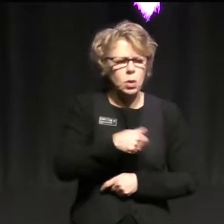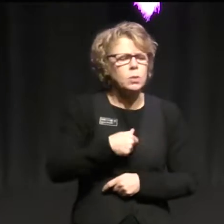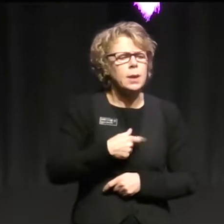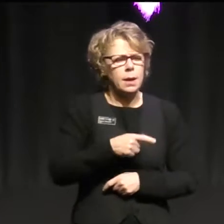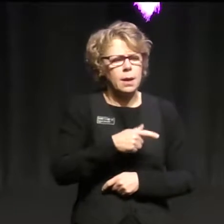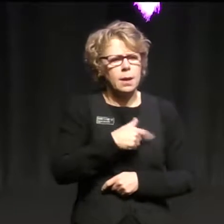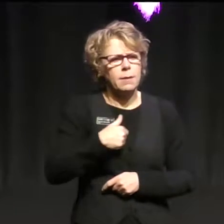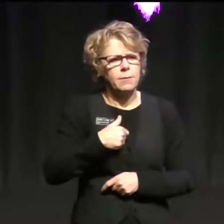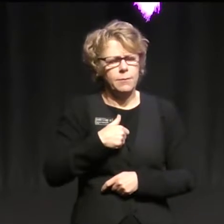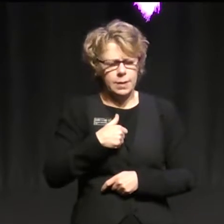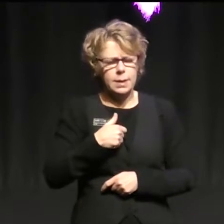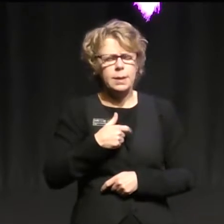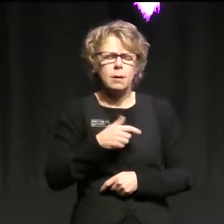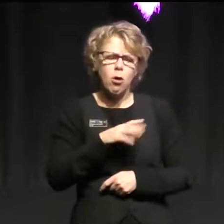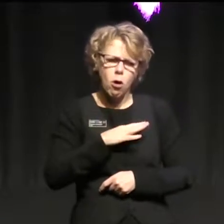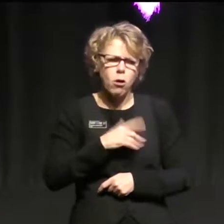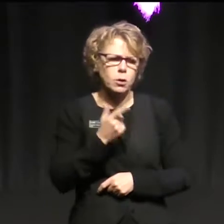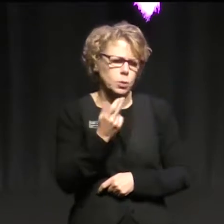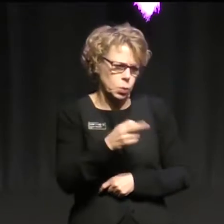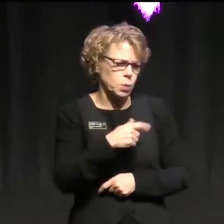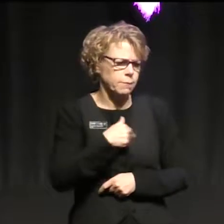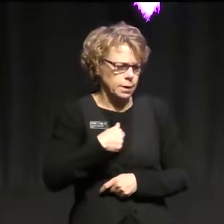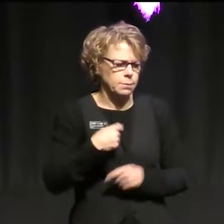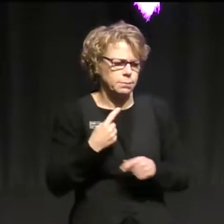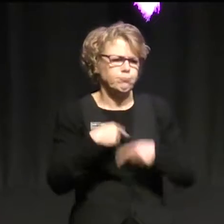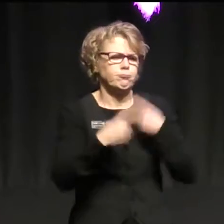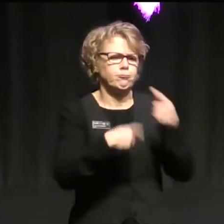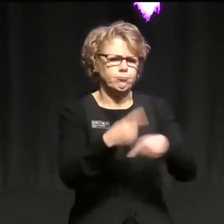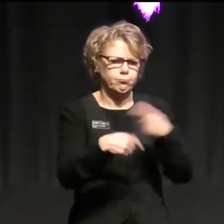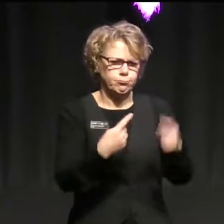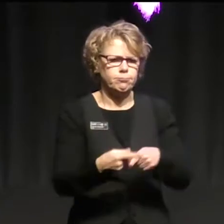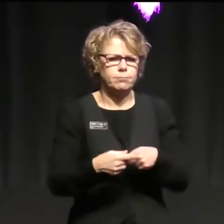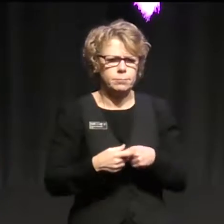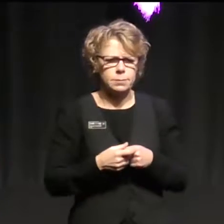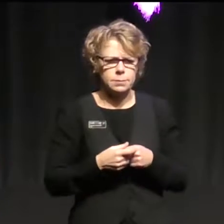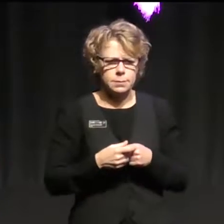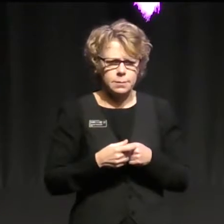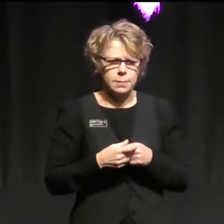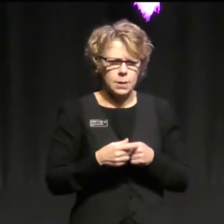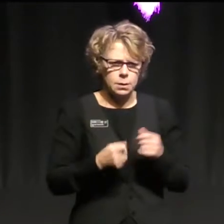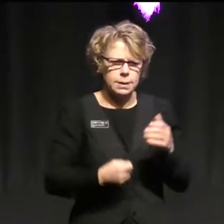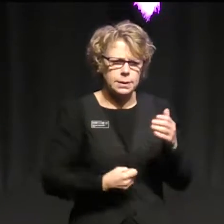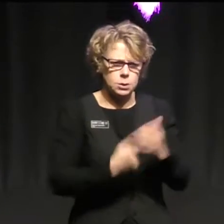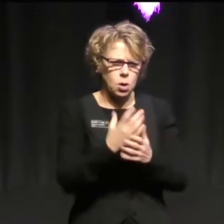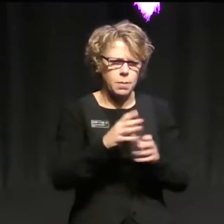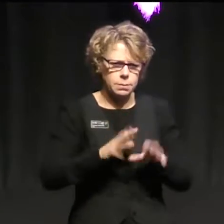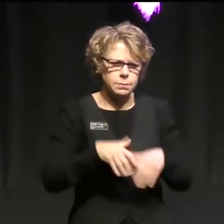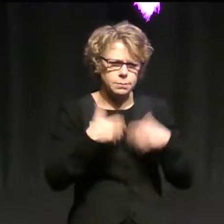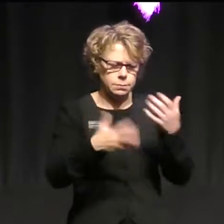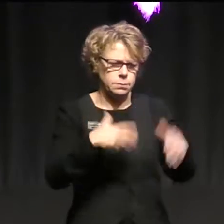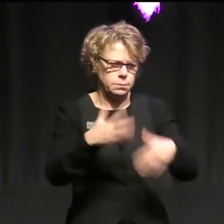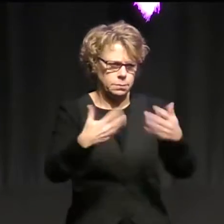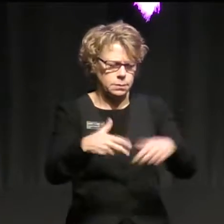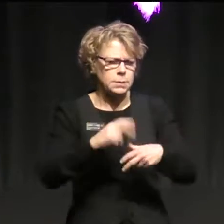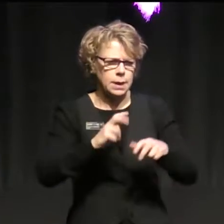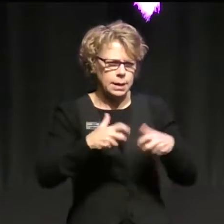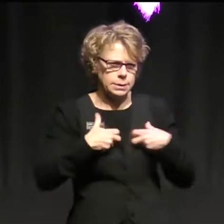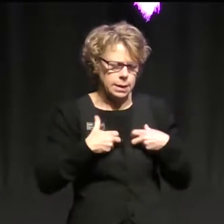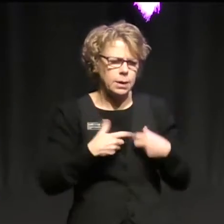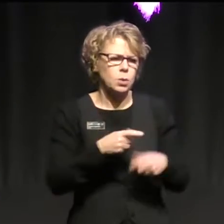employment opportunities. So we think that Anubandh, or correlation and interconnectedness, is an